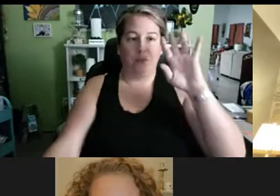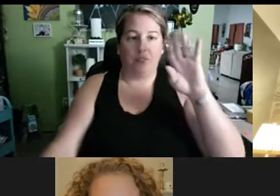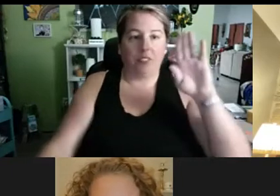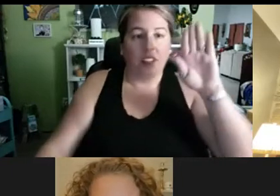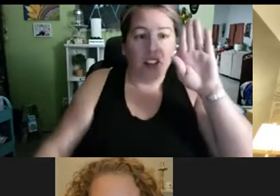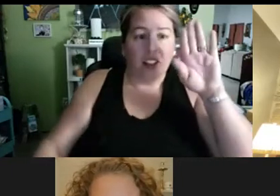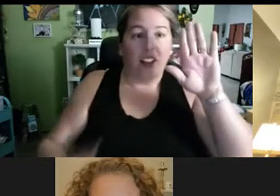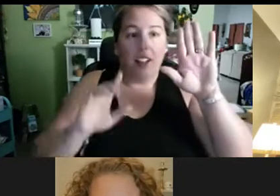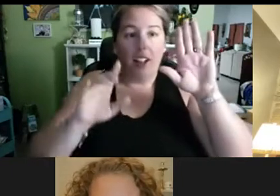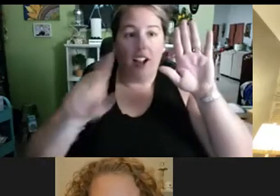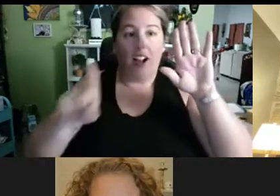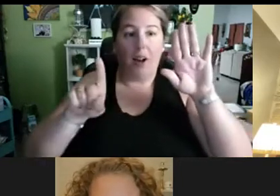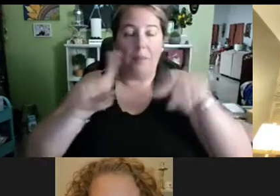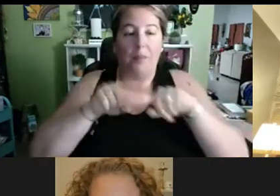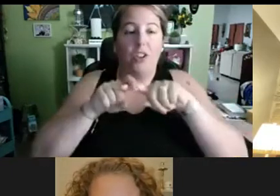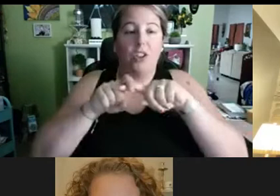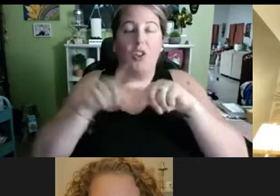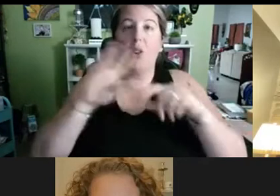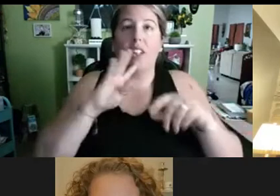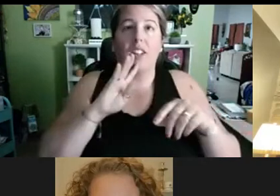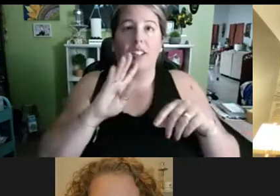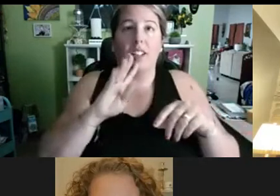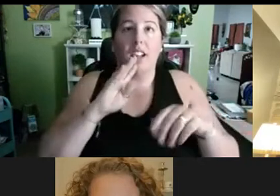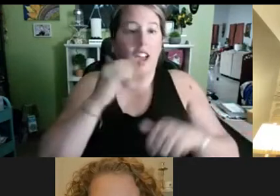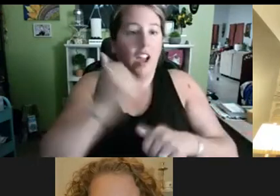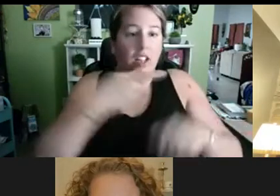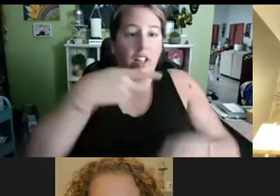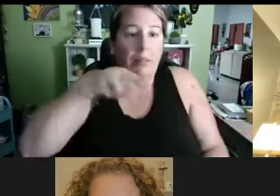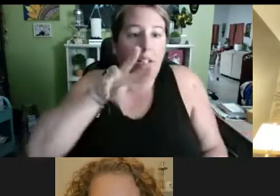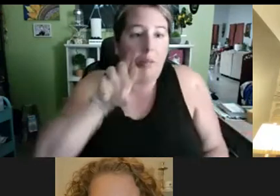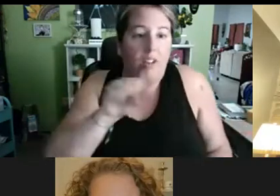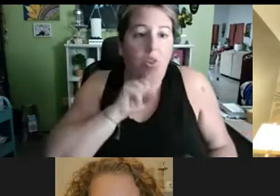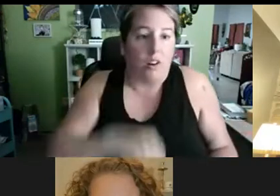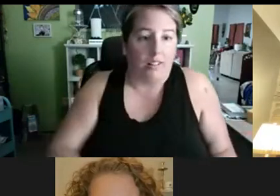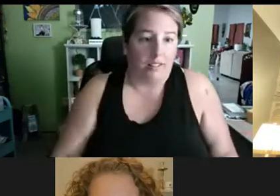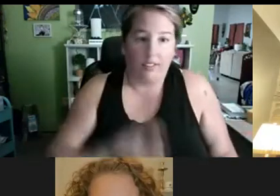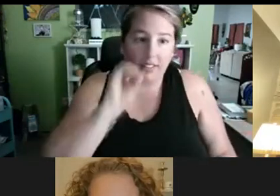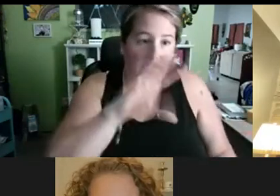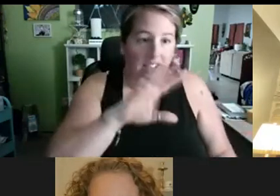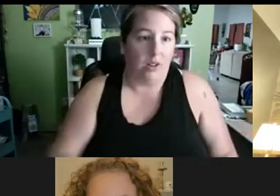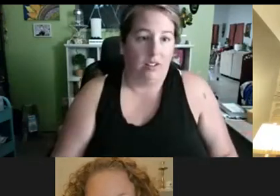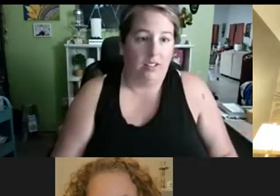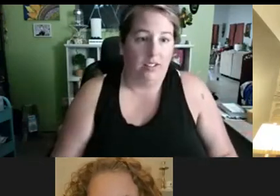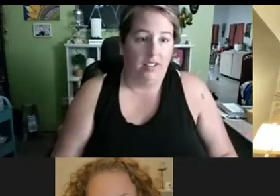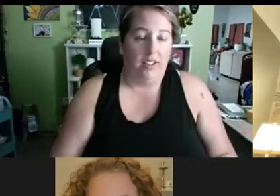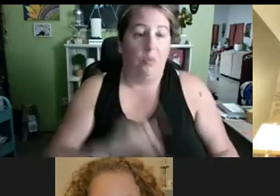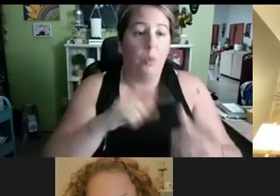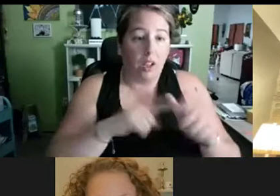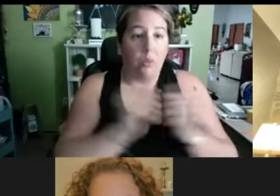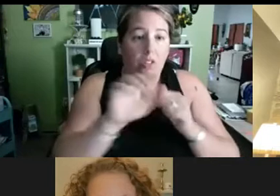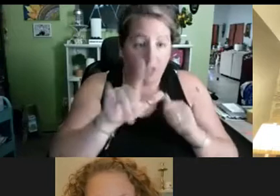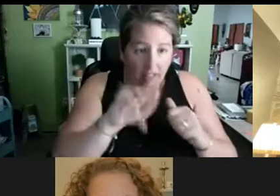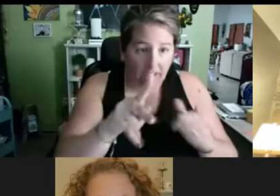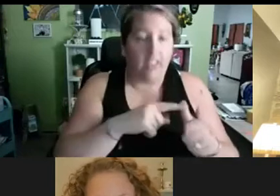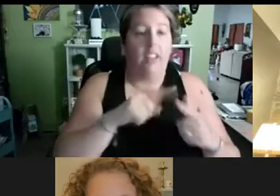personable. Yeah. You could even every like PWS order, send it out